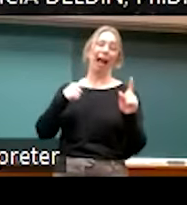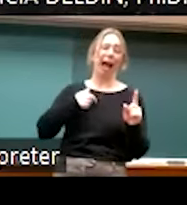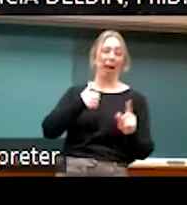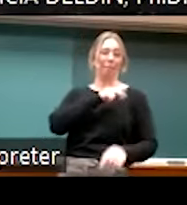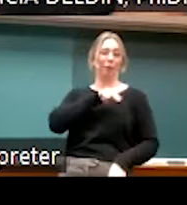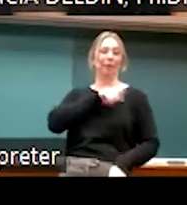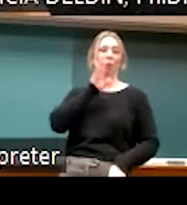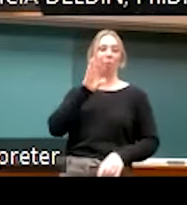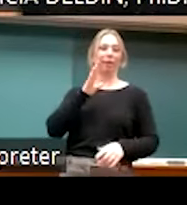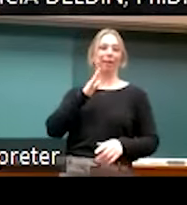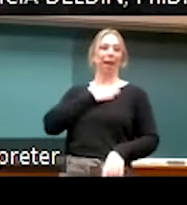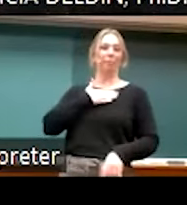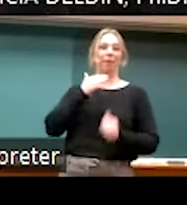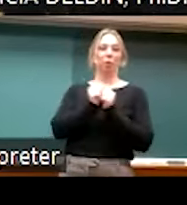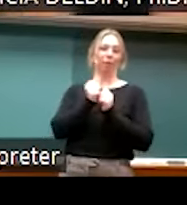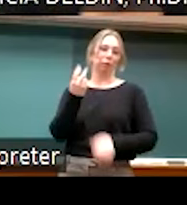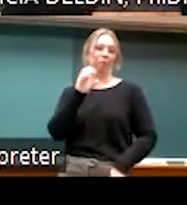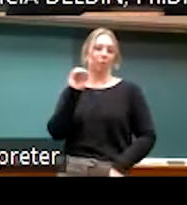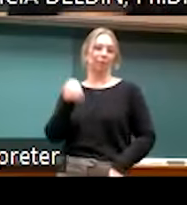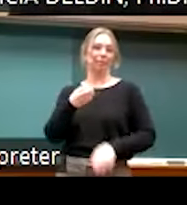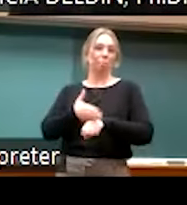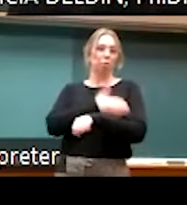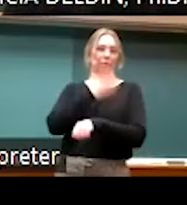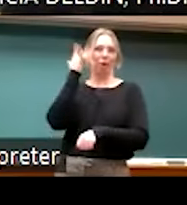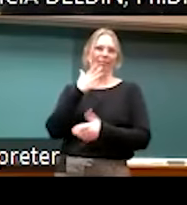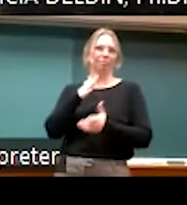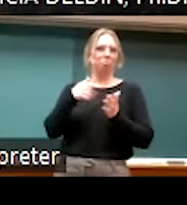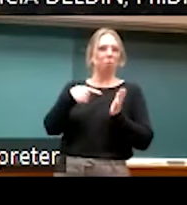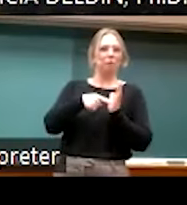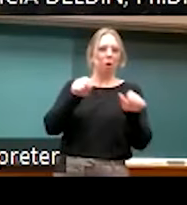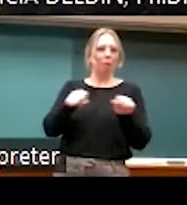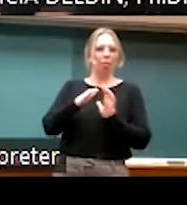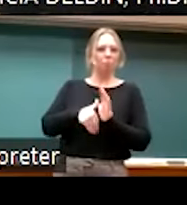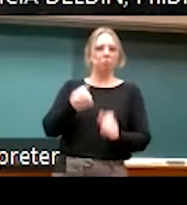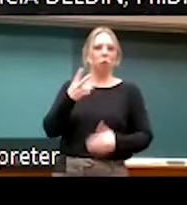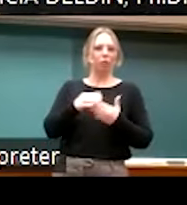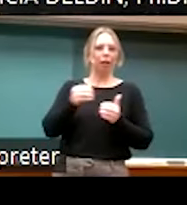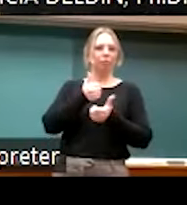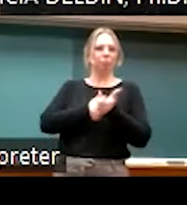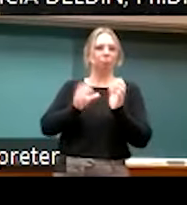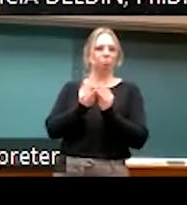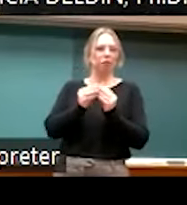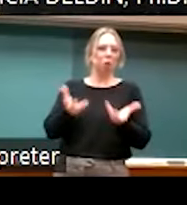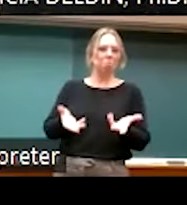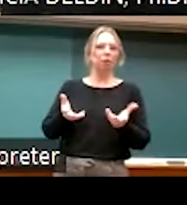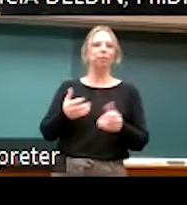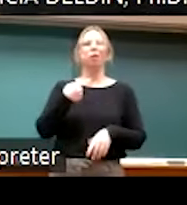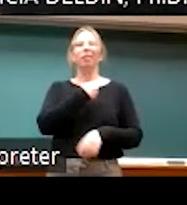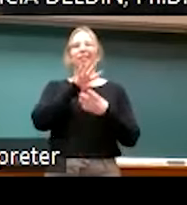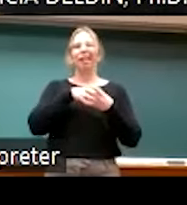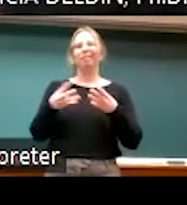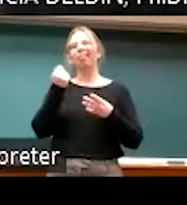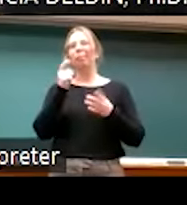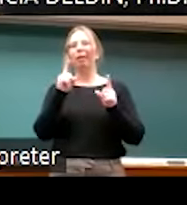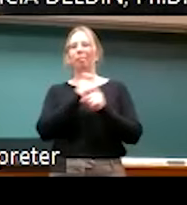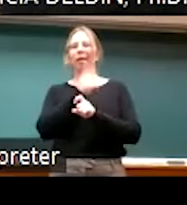12% improvement, given that it's $12 a session. So what do we find? This is a little bit of a complicated slide, so I'll go a little bit slower